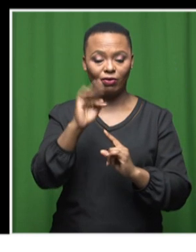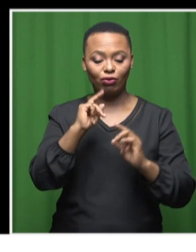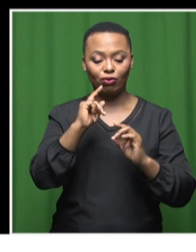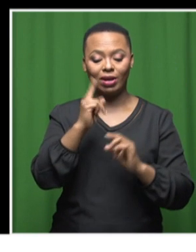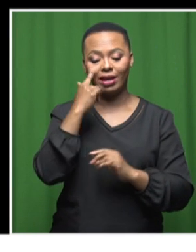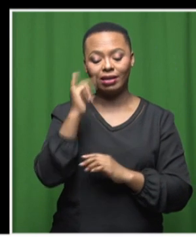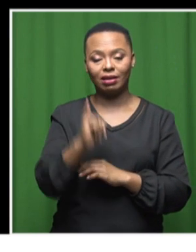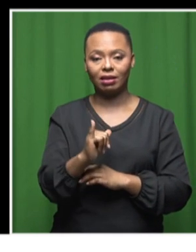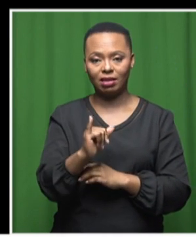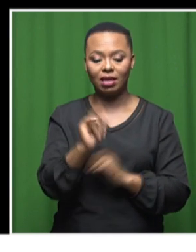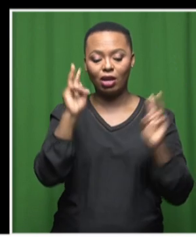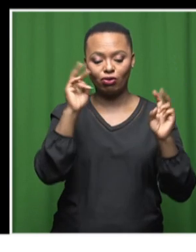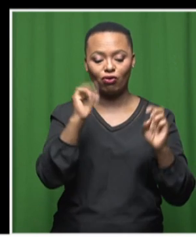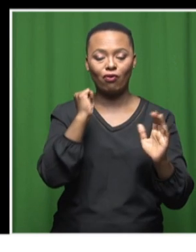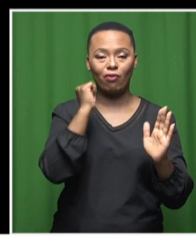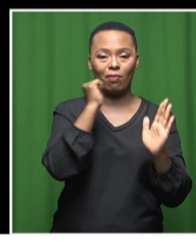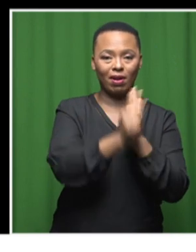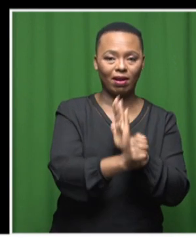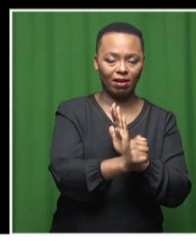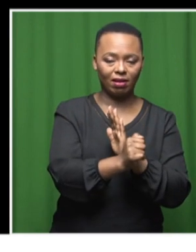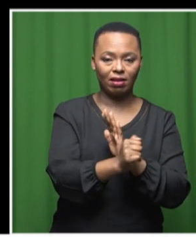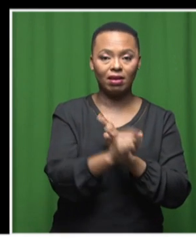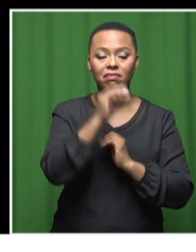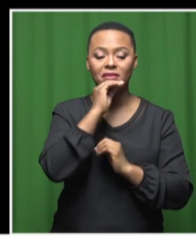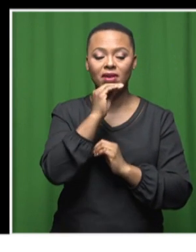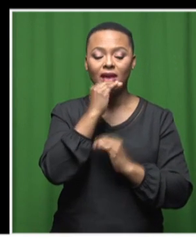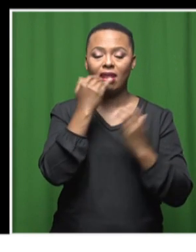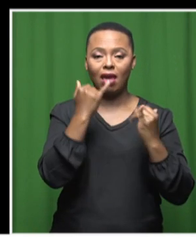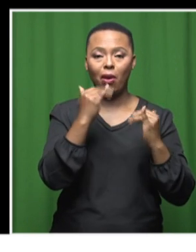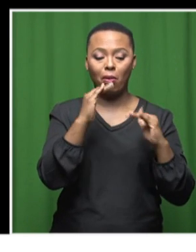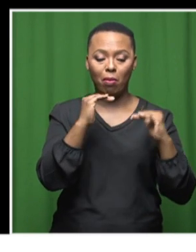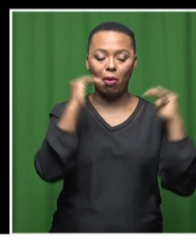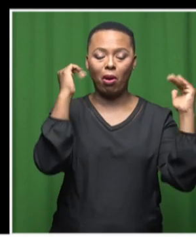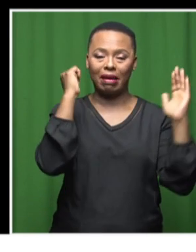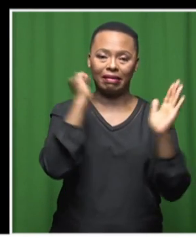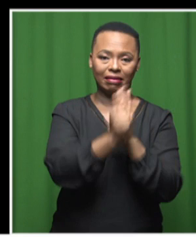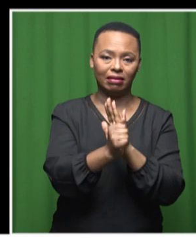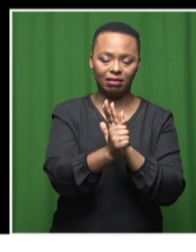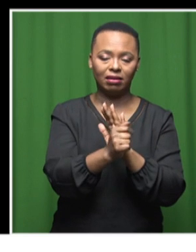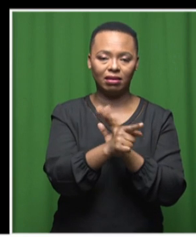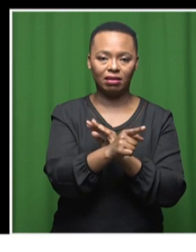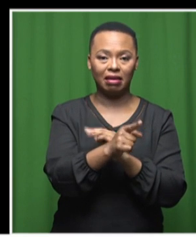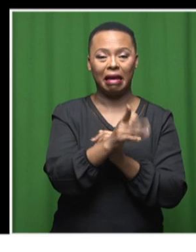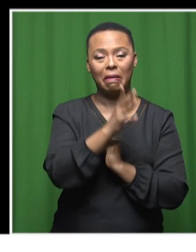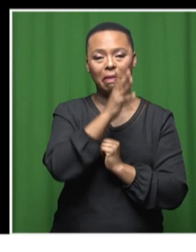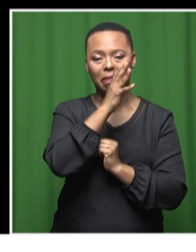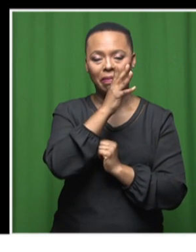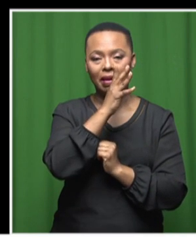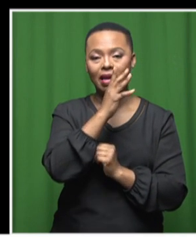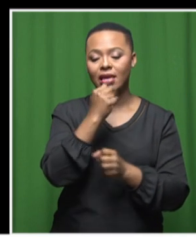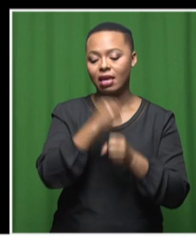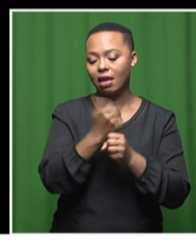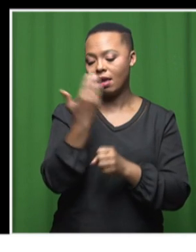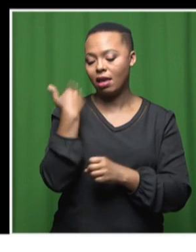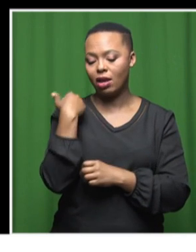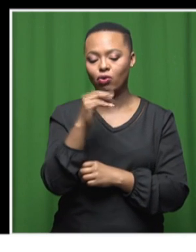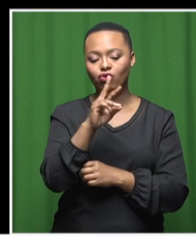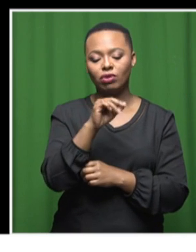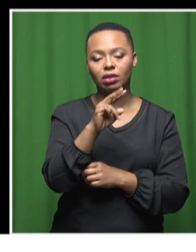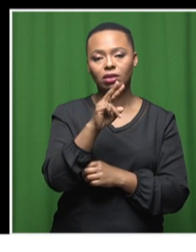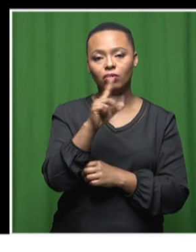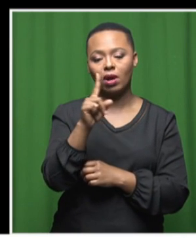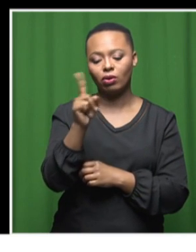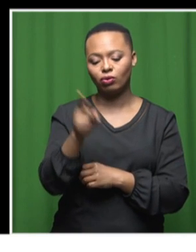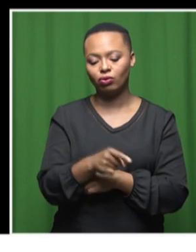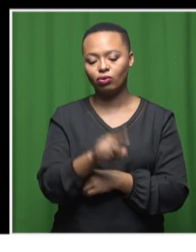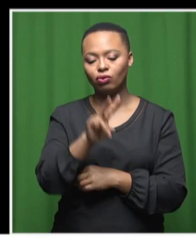there's an increase and a constant increase. Even more shocking, in last year, 21-22,